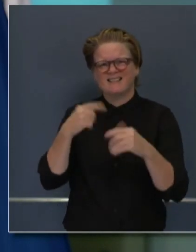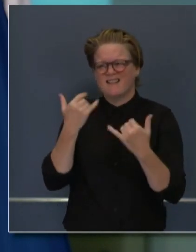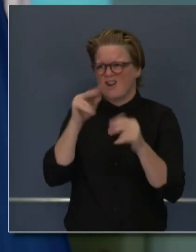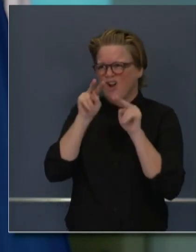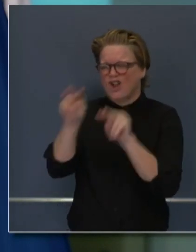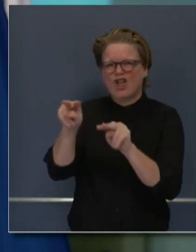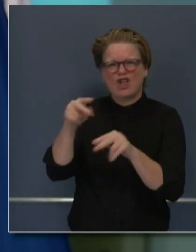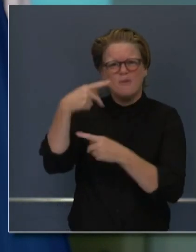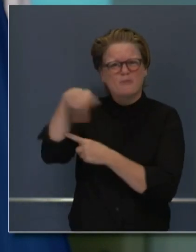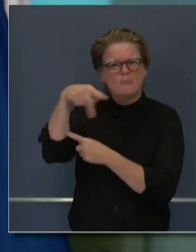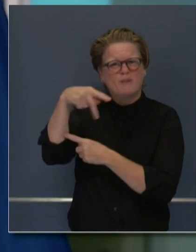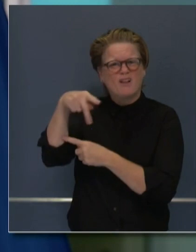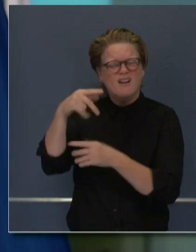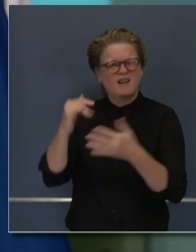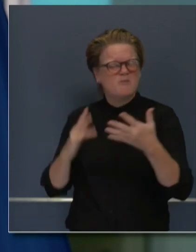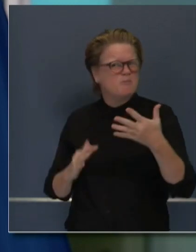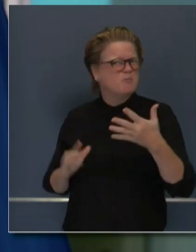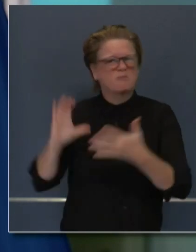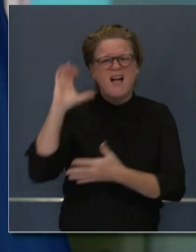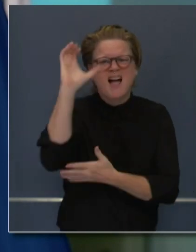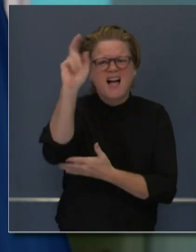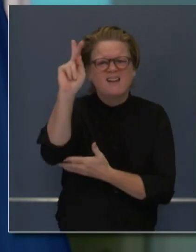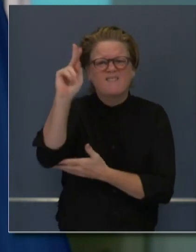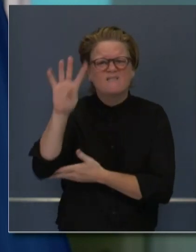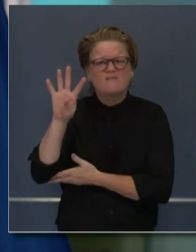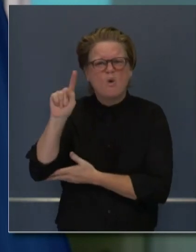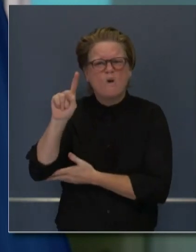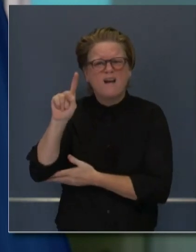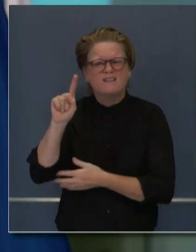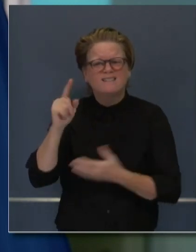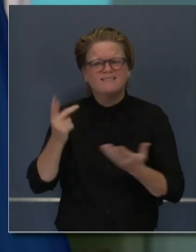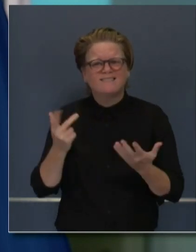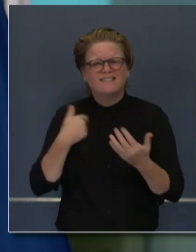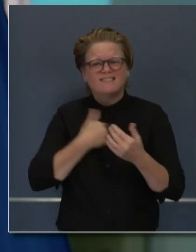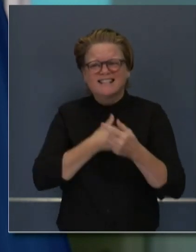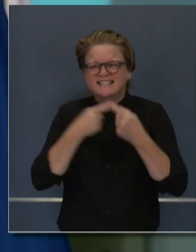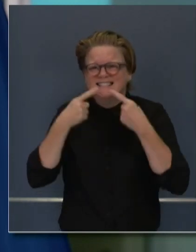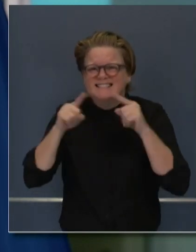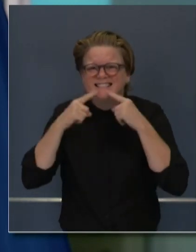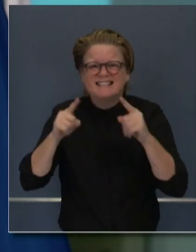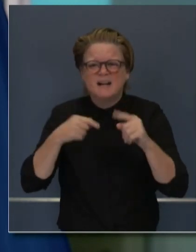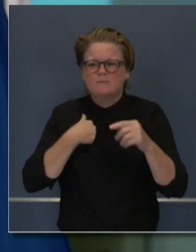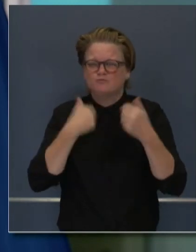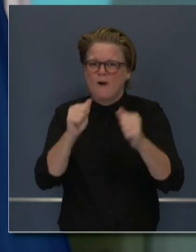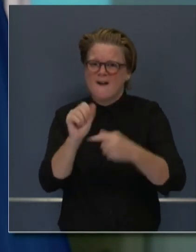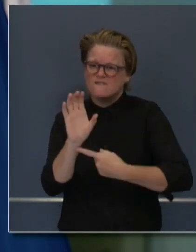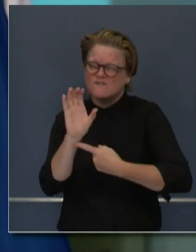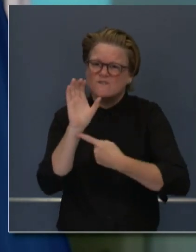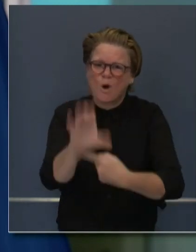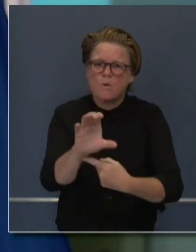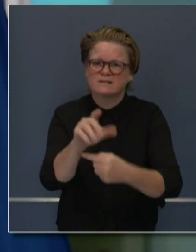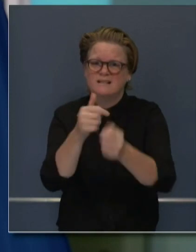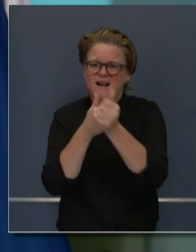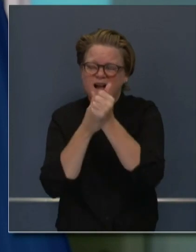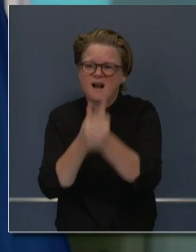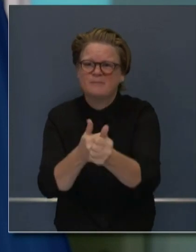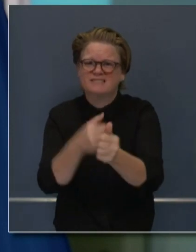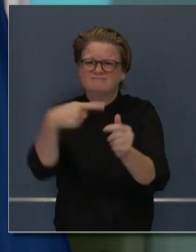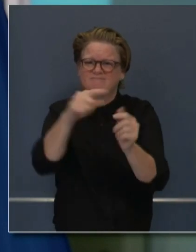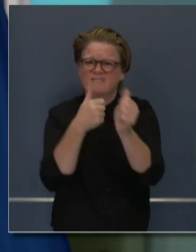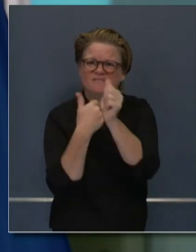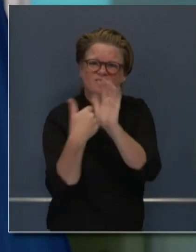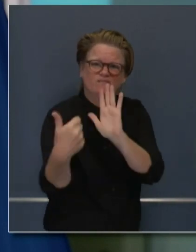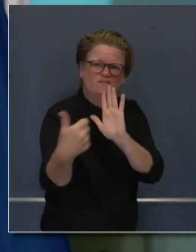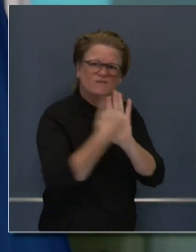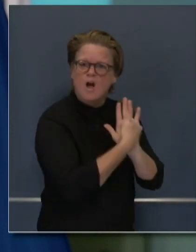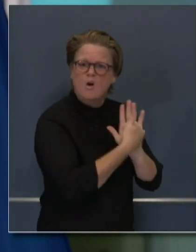new targeted messaging, more guidelines, more enforcement that, again, is about compliance, not about being punitive